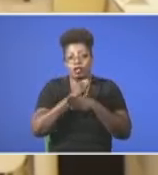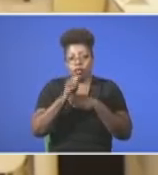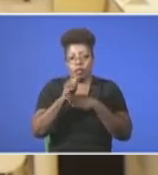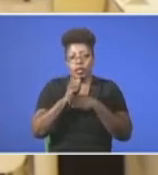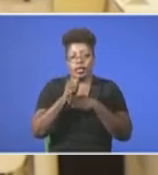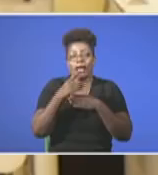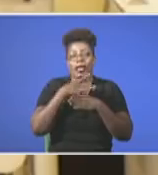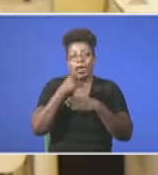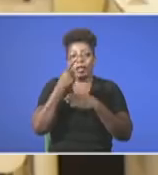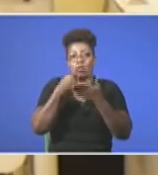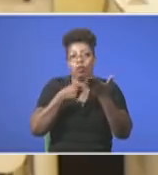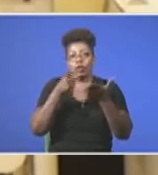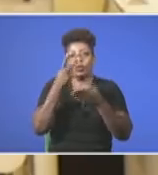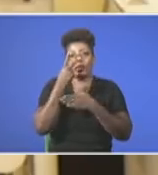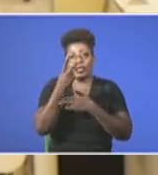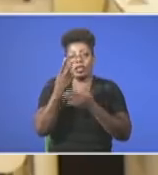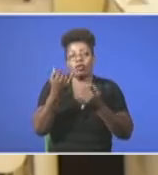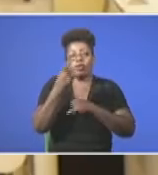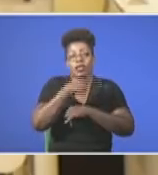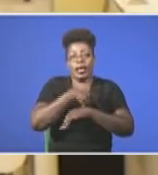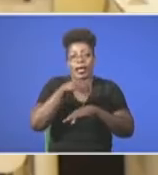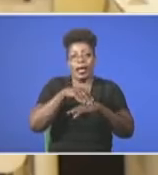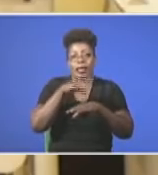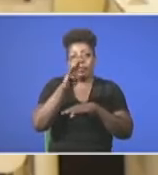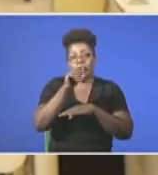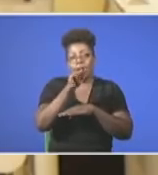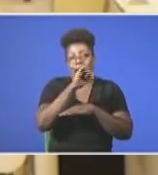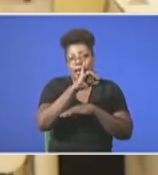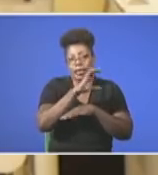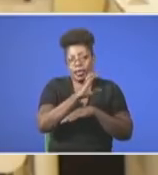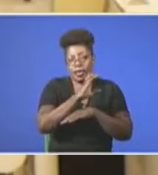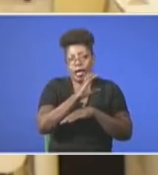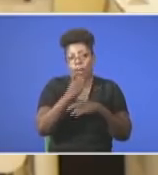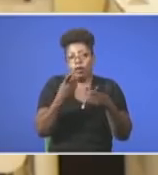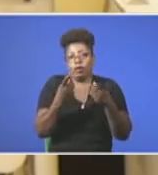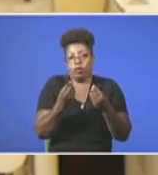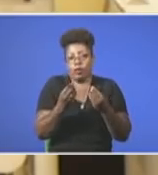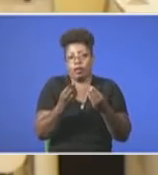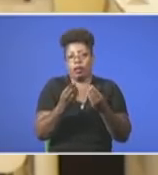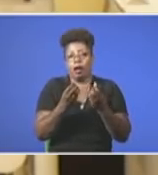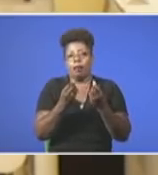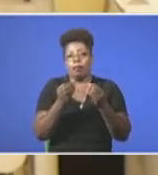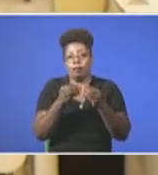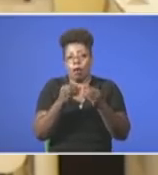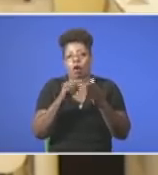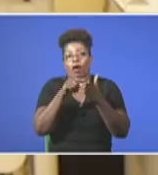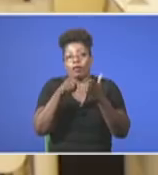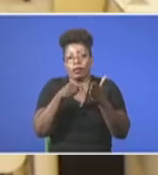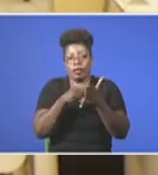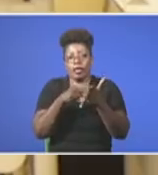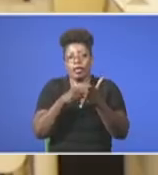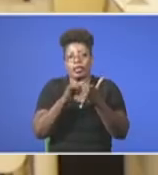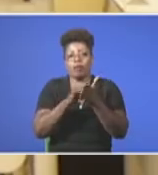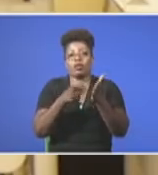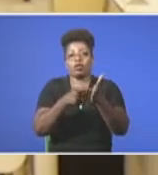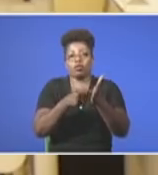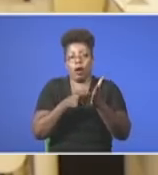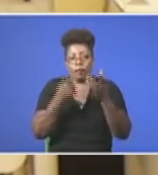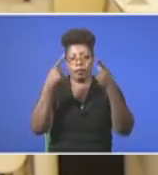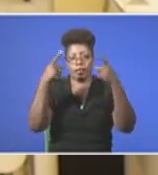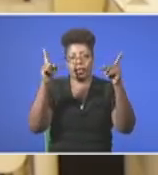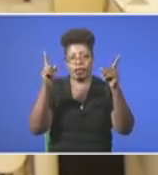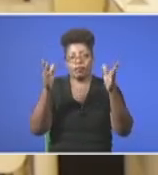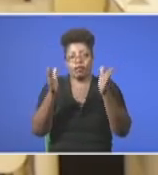see today here with BAIC and ProNet. We expect to be doing quite a number of these in niche areas required for success for